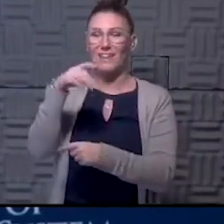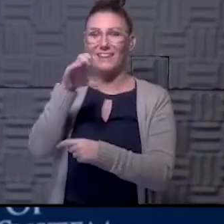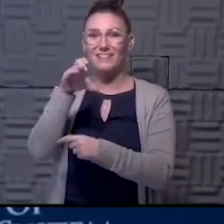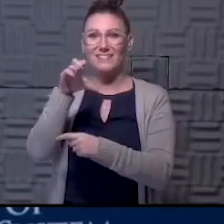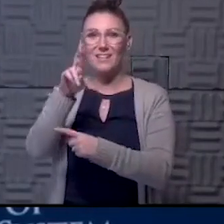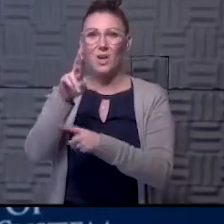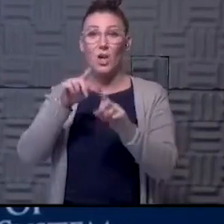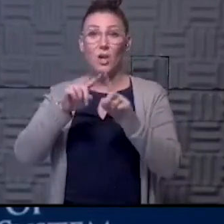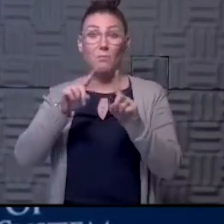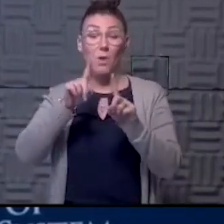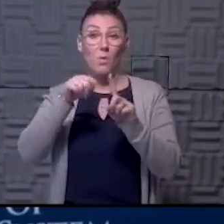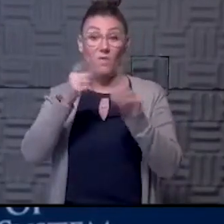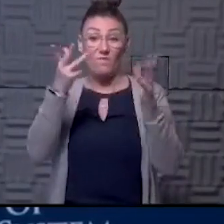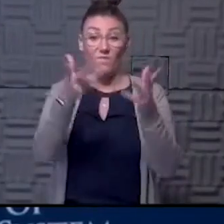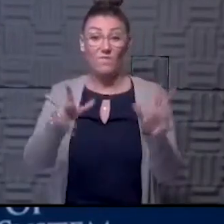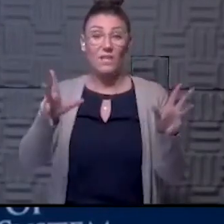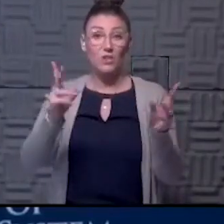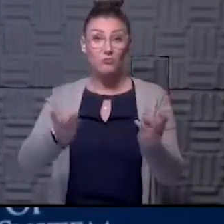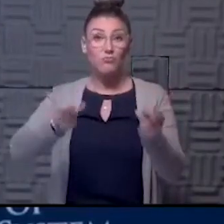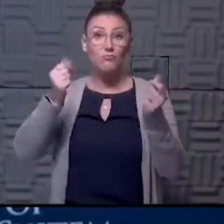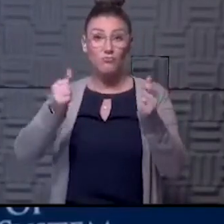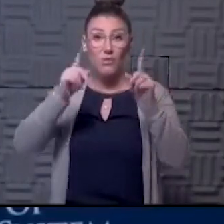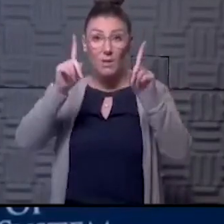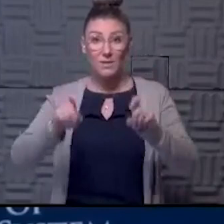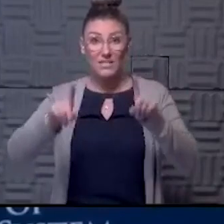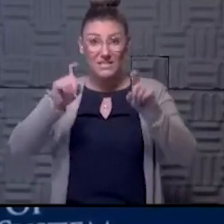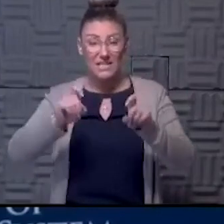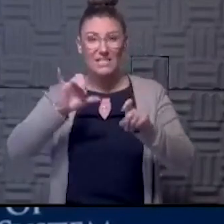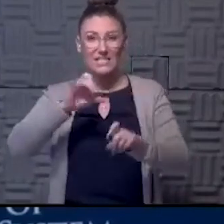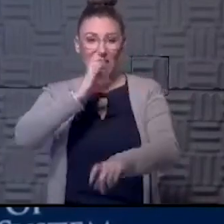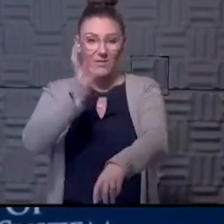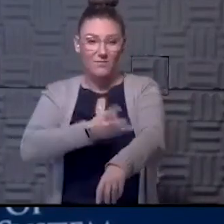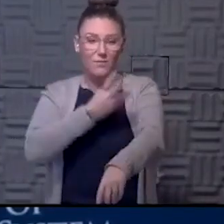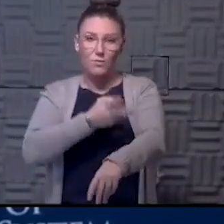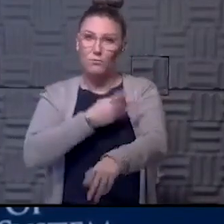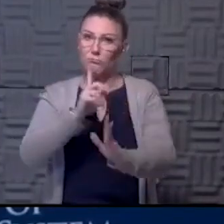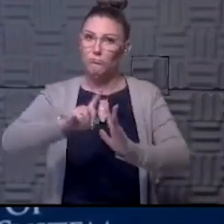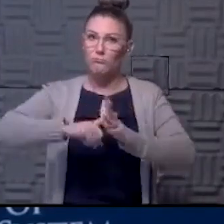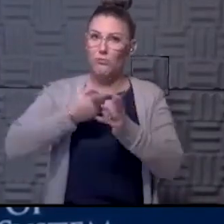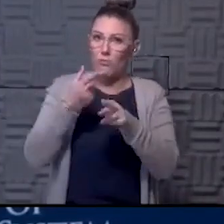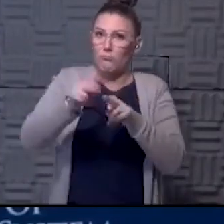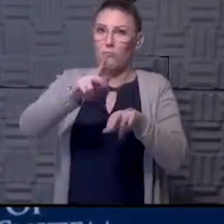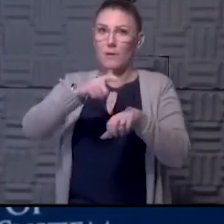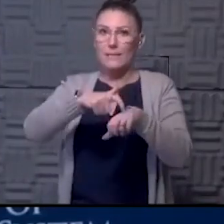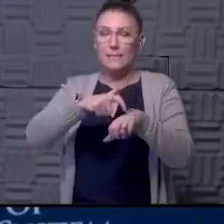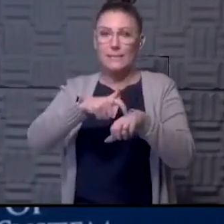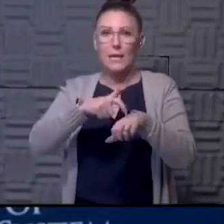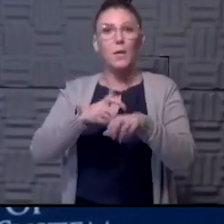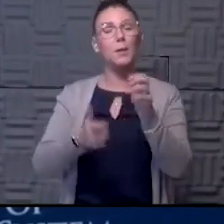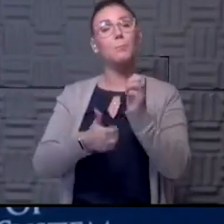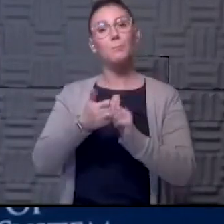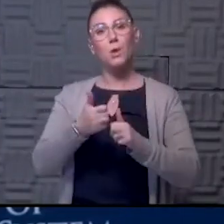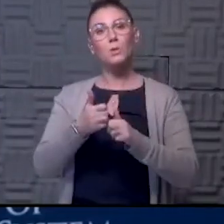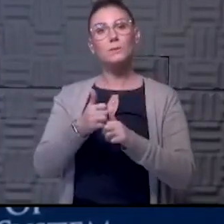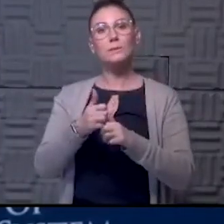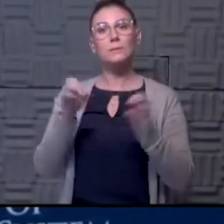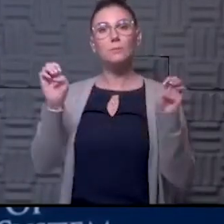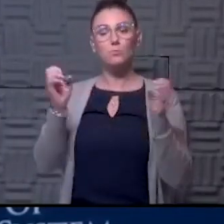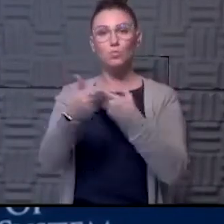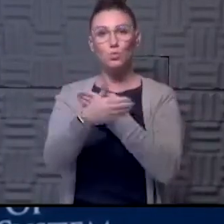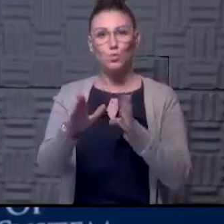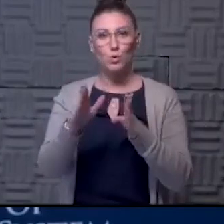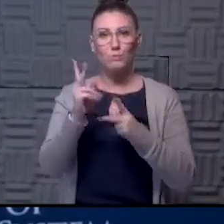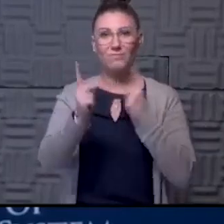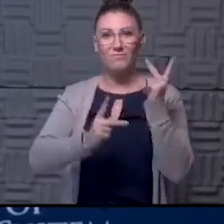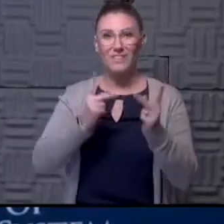that rapid test, we can really get that infusion started in a very short time frame. Most of our ER visits right now have been patients